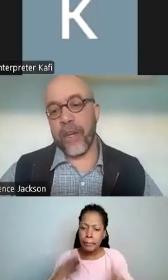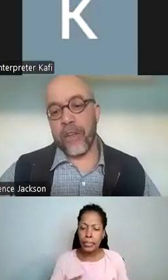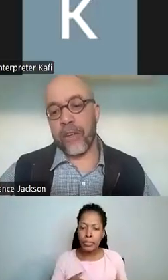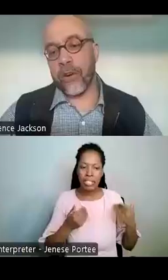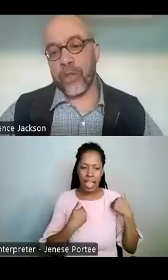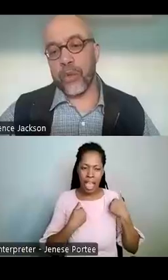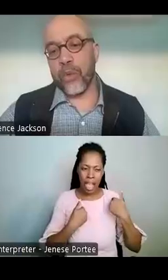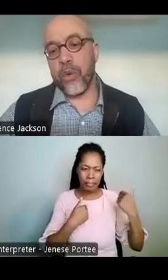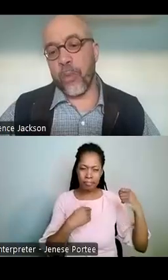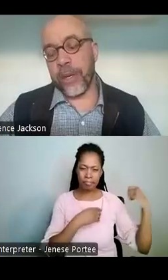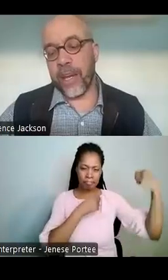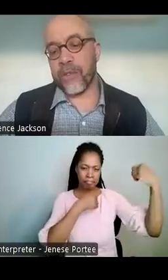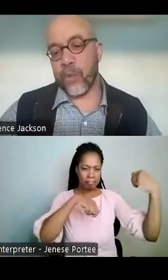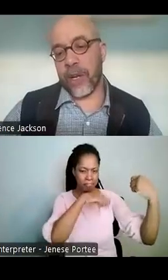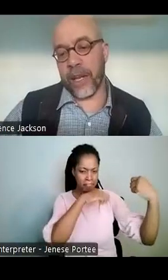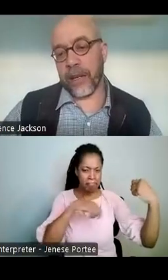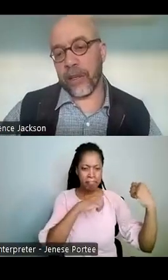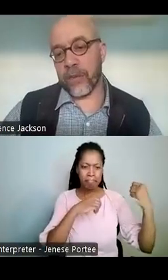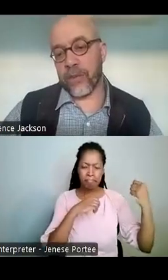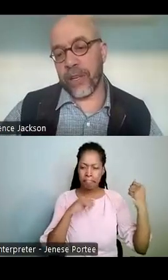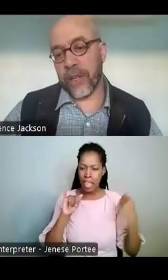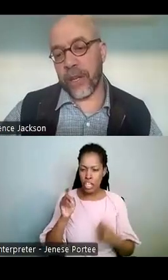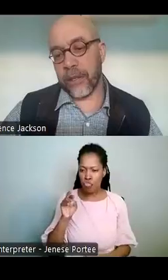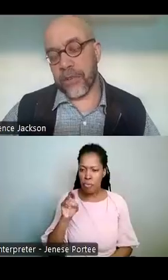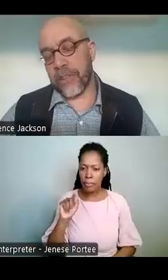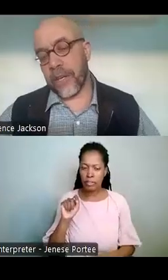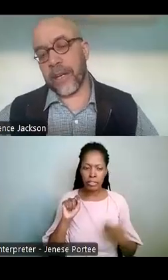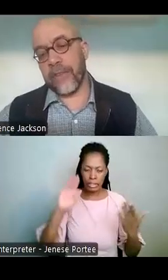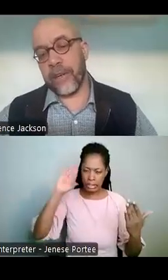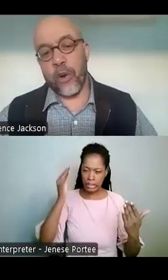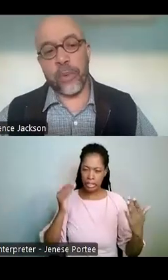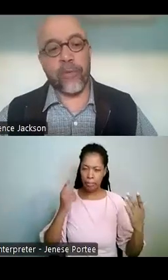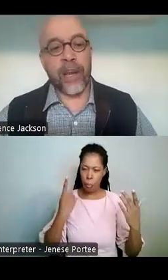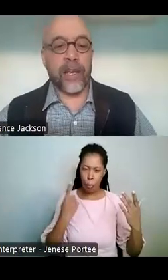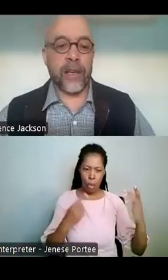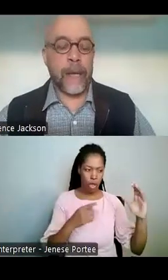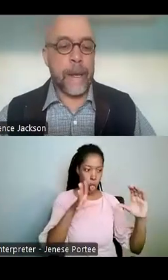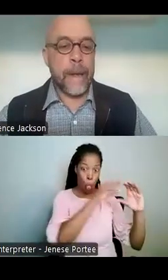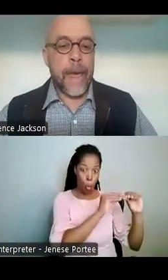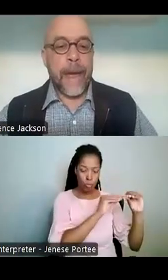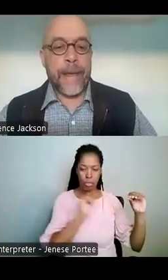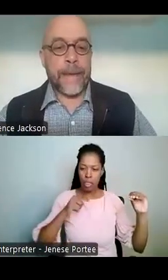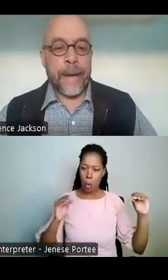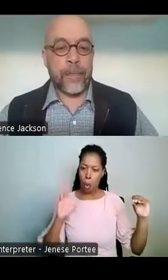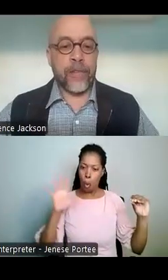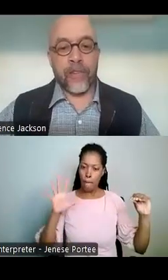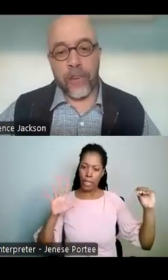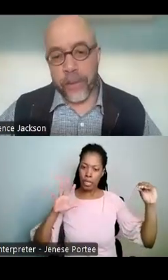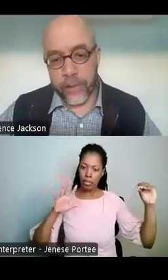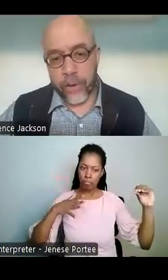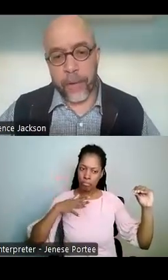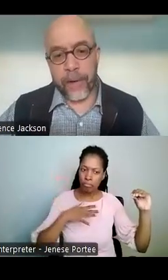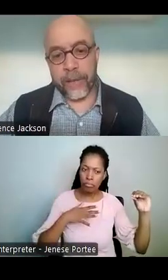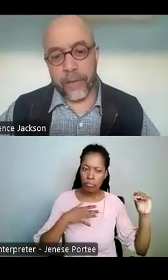have, two open hands, or one hand closed, left hand closed around the neck, and then an open right hand. And then there's